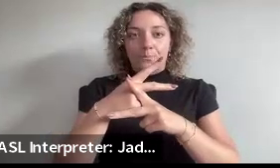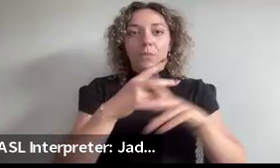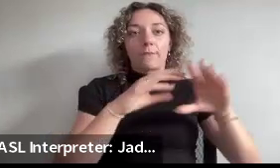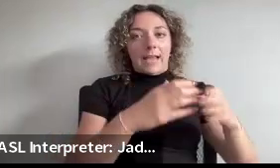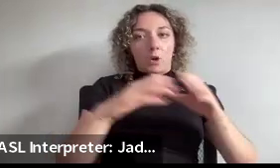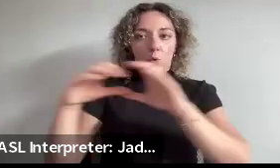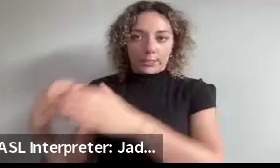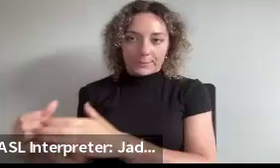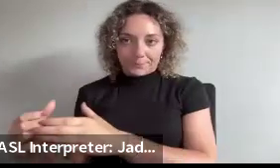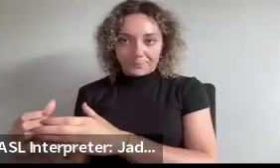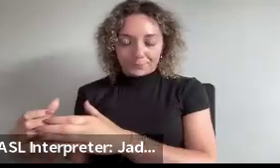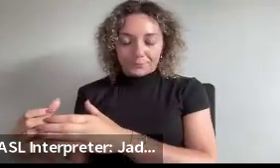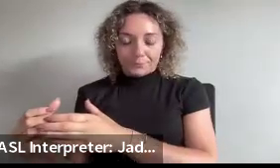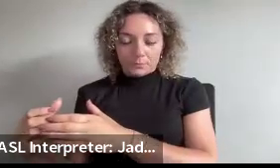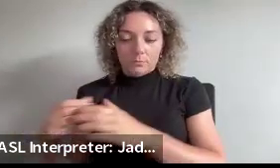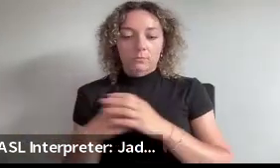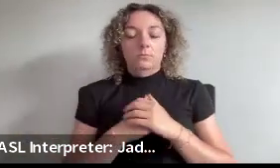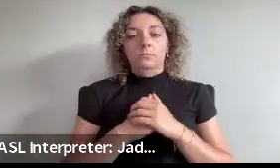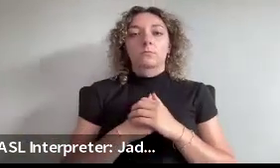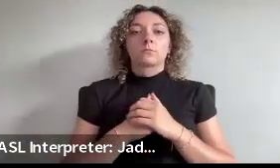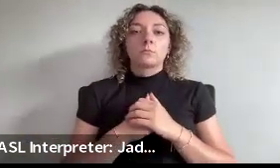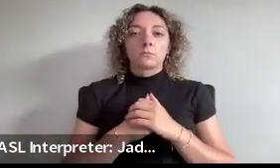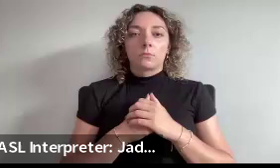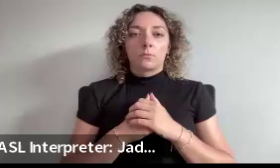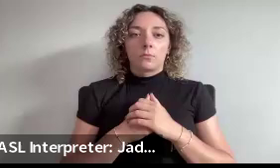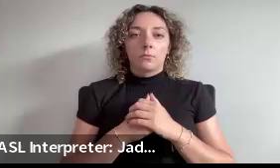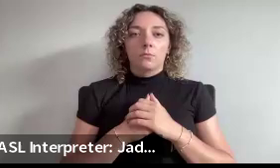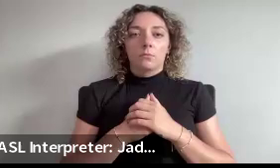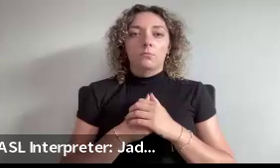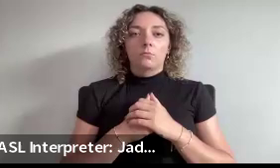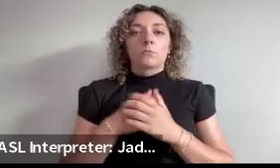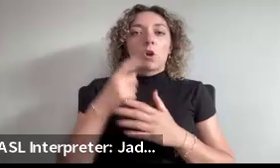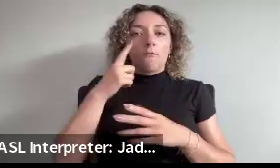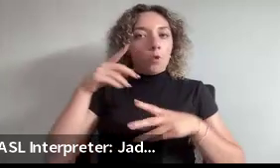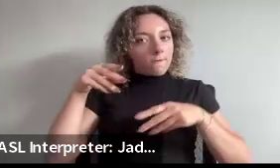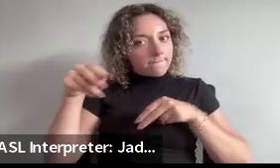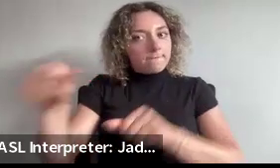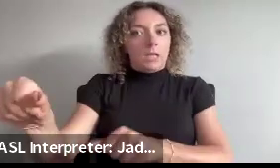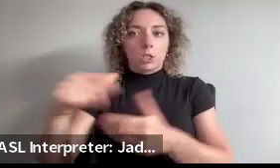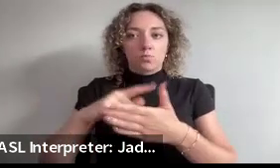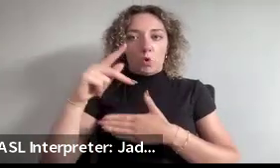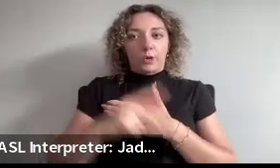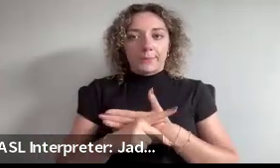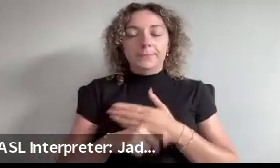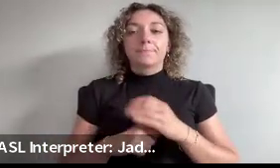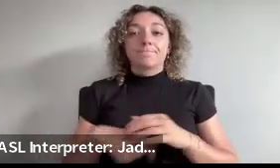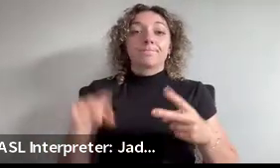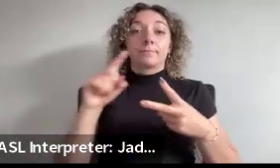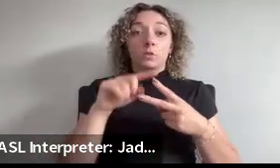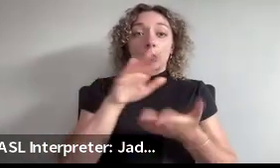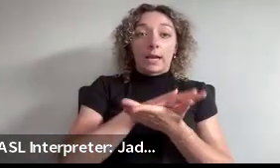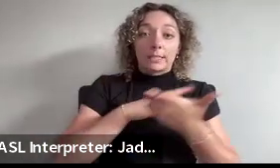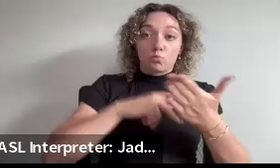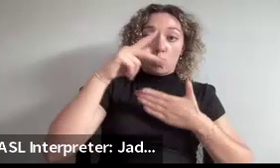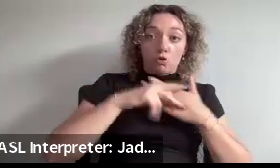categories um, of funding programs. The first of these is academic programs